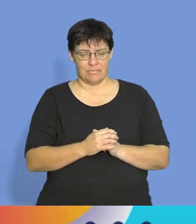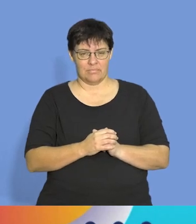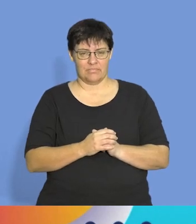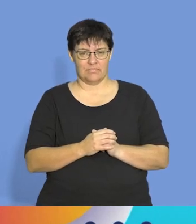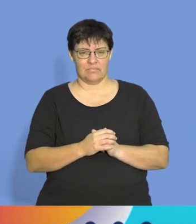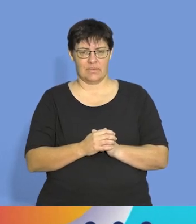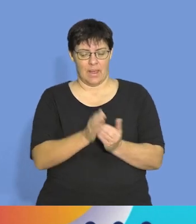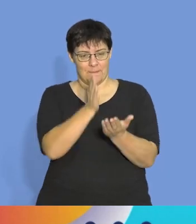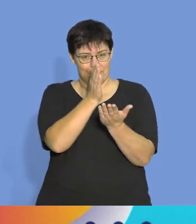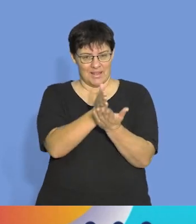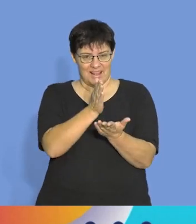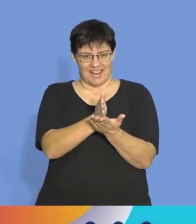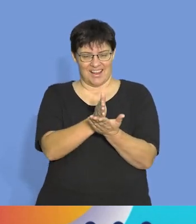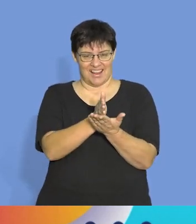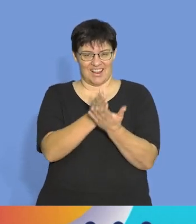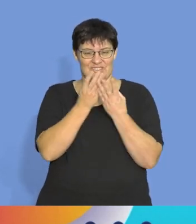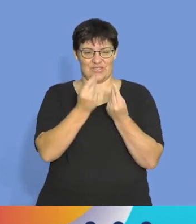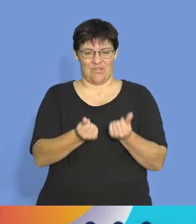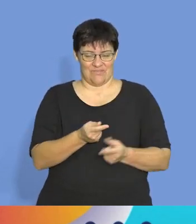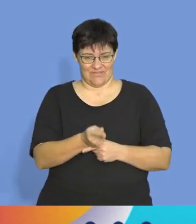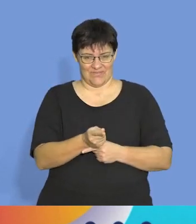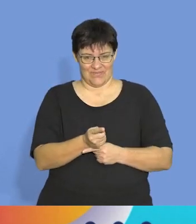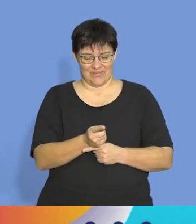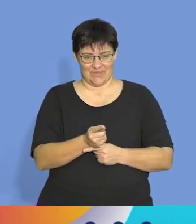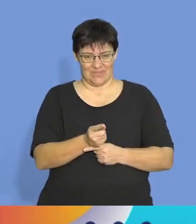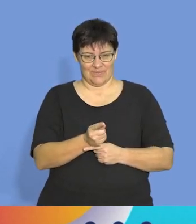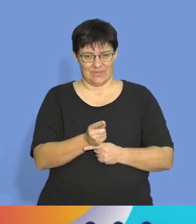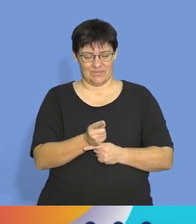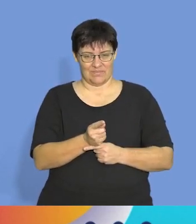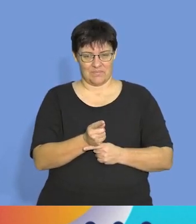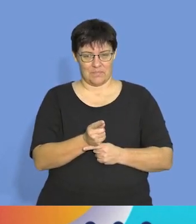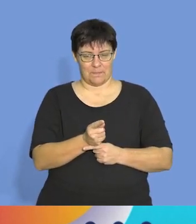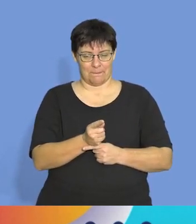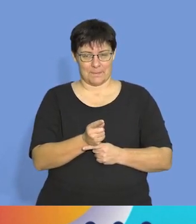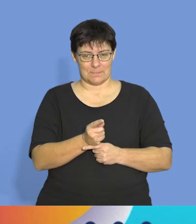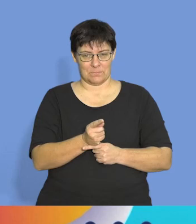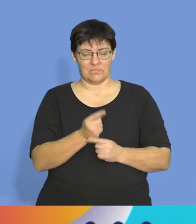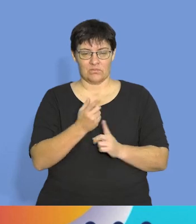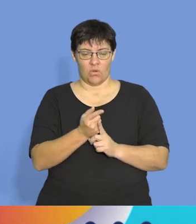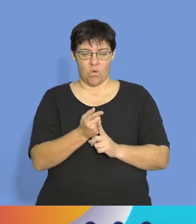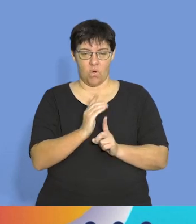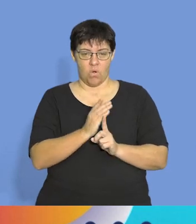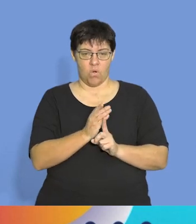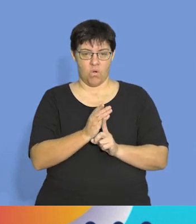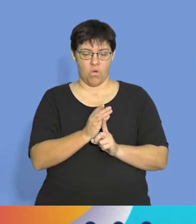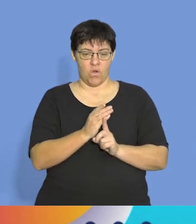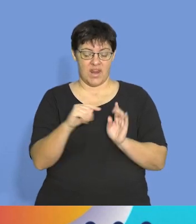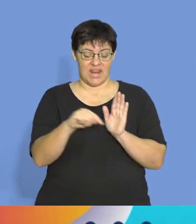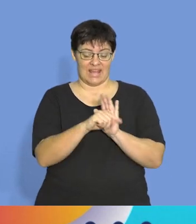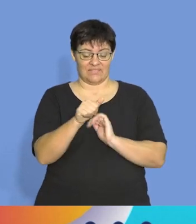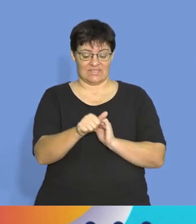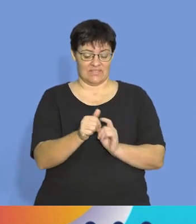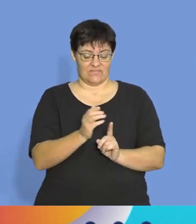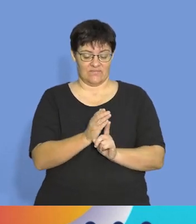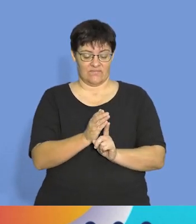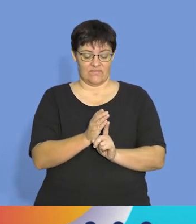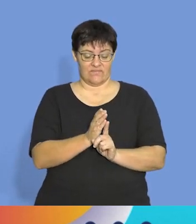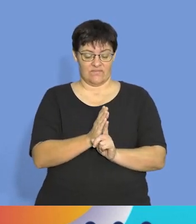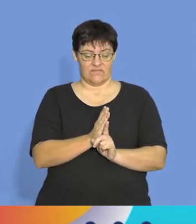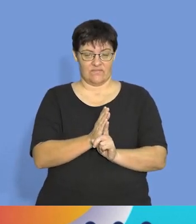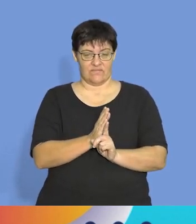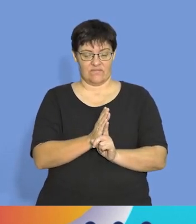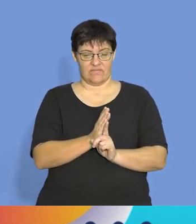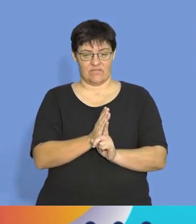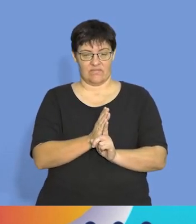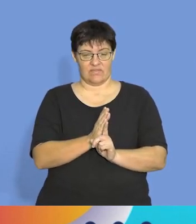like at the midpoint of our solution, right? So it's either you are on the left-hand side of the -6 or